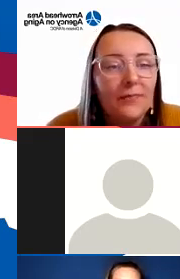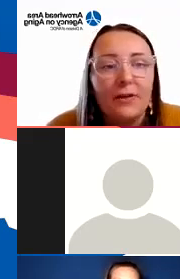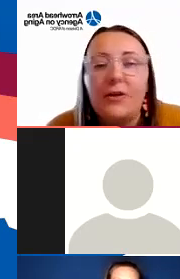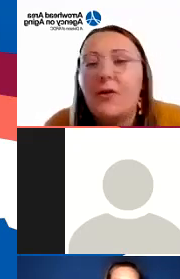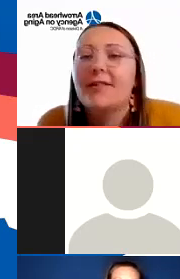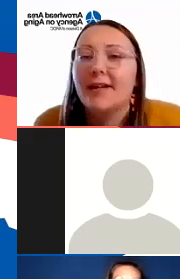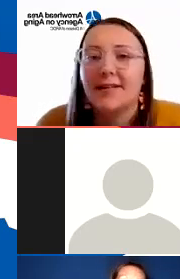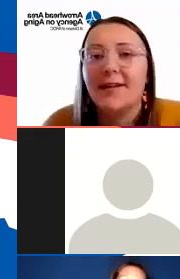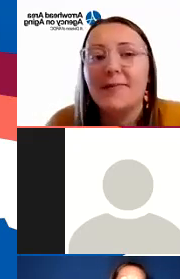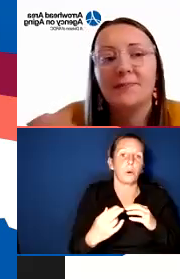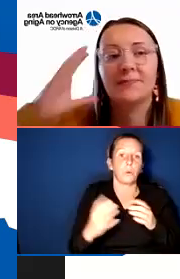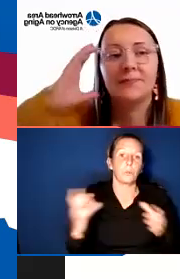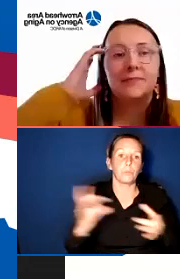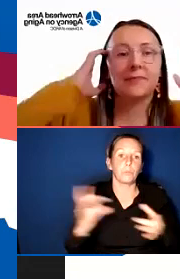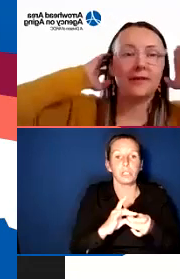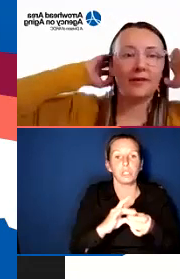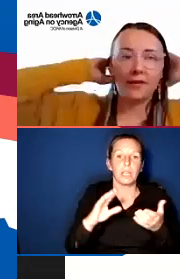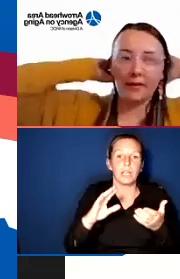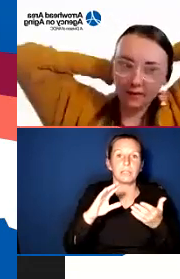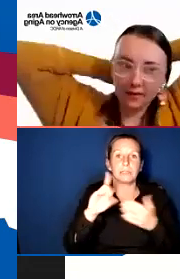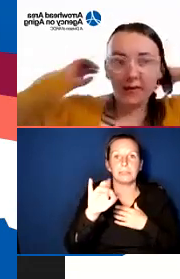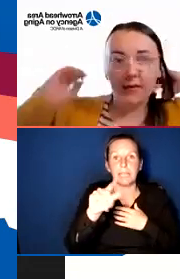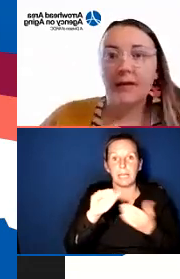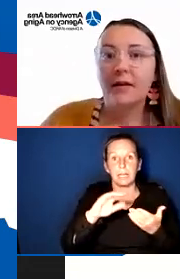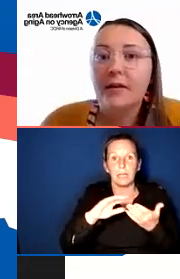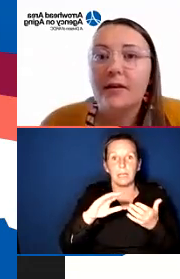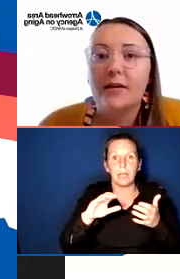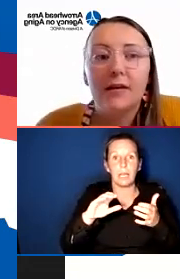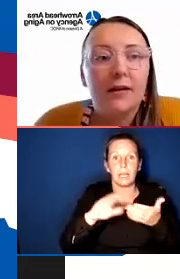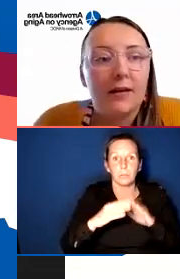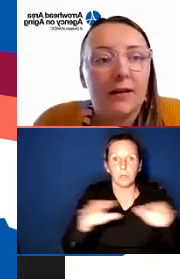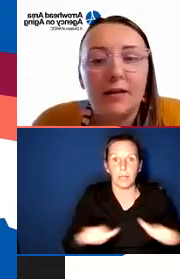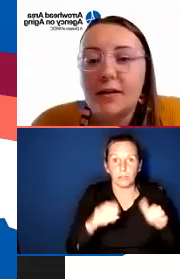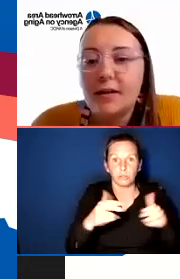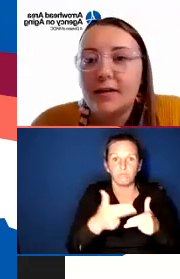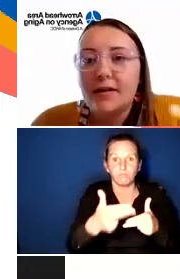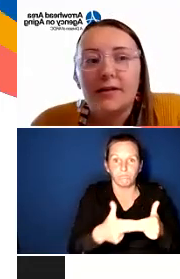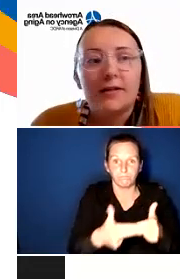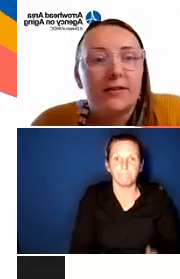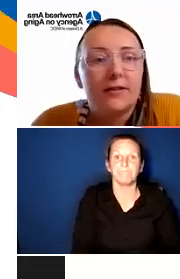We can go on to the next slide.